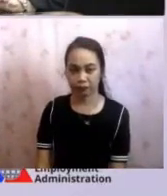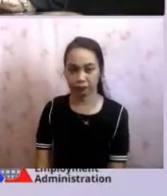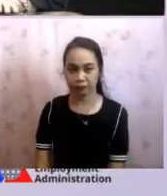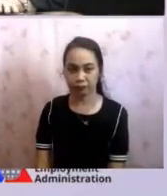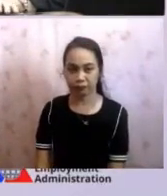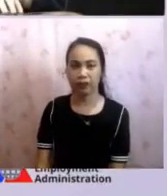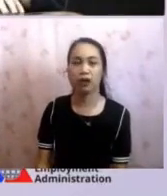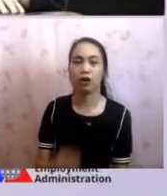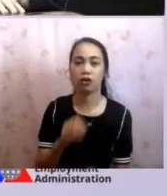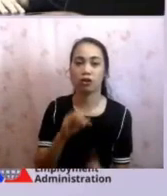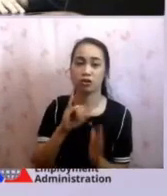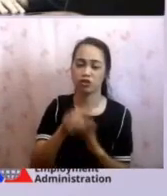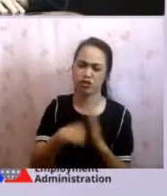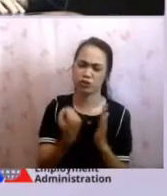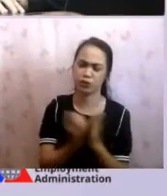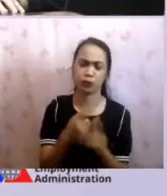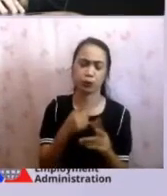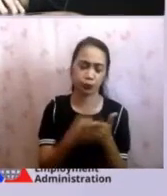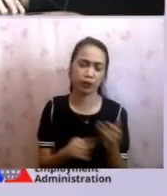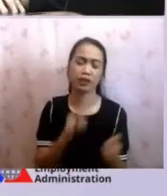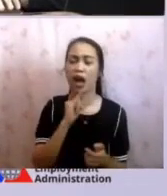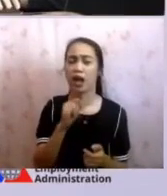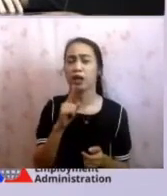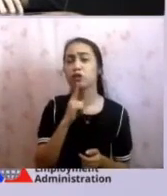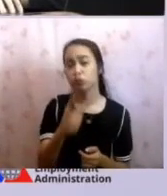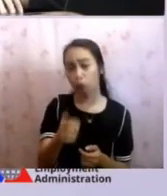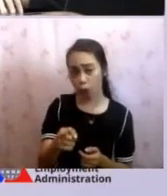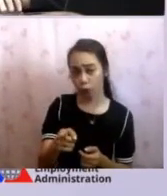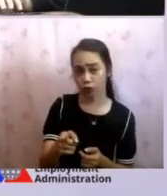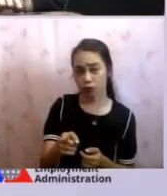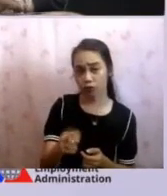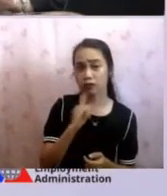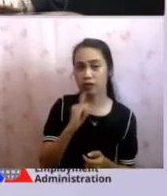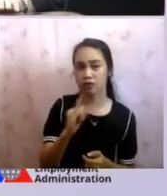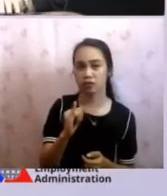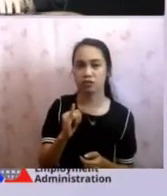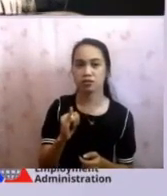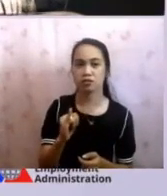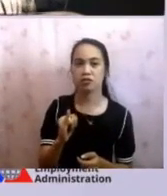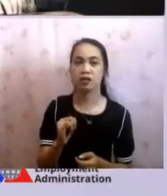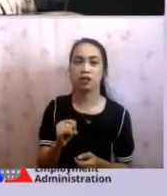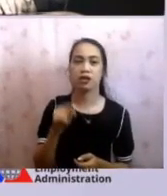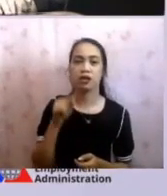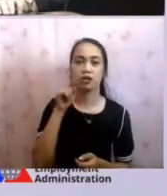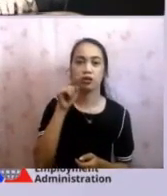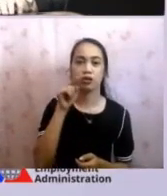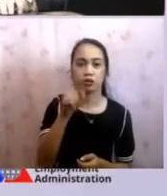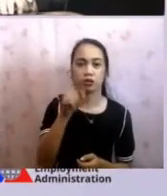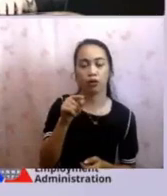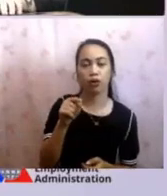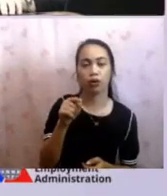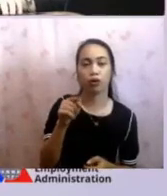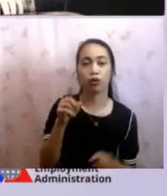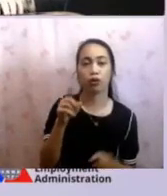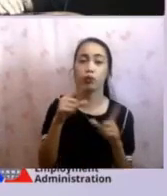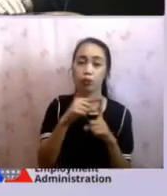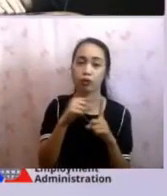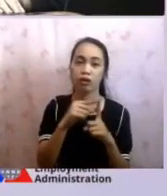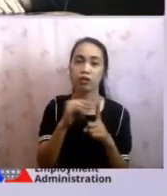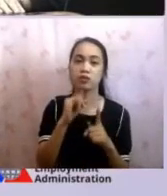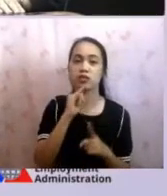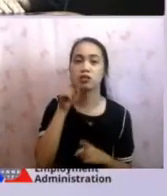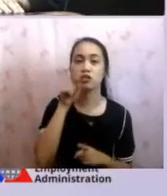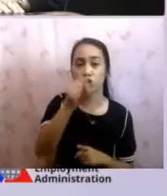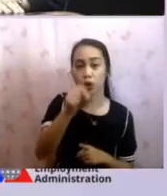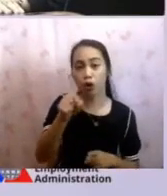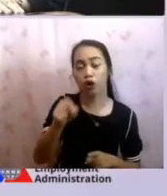common sense, first word, of course, should start with a capital letter. And then, sa